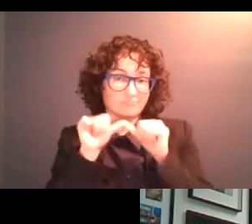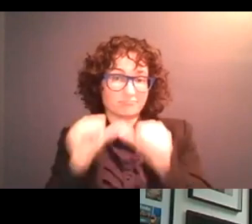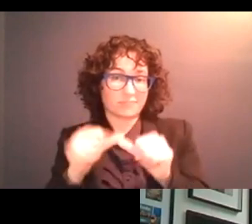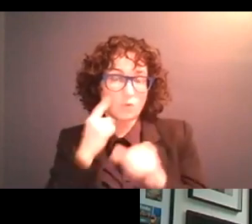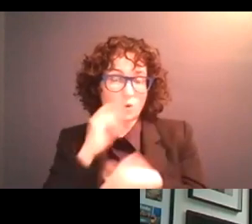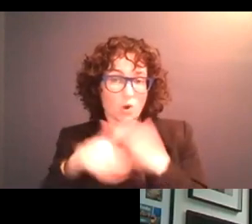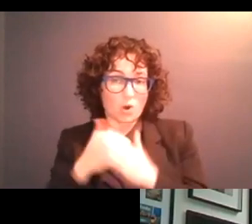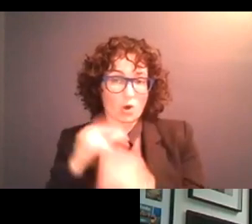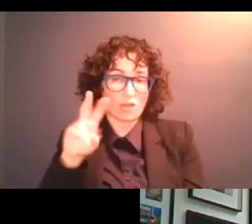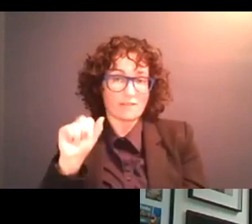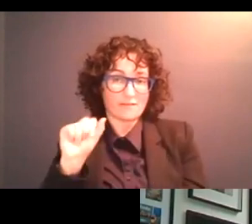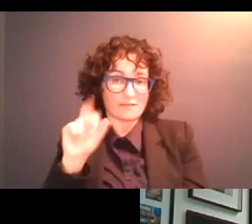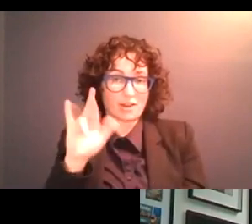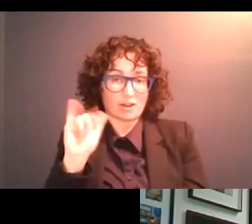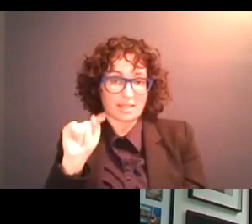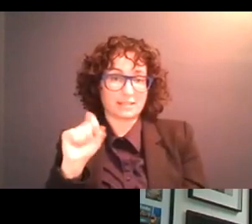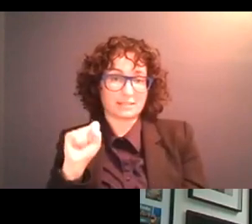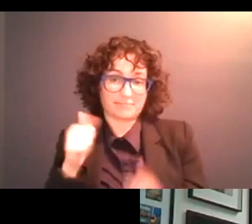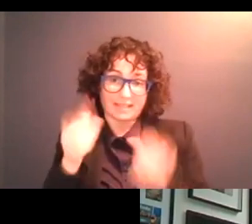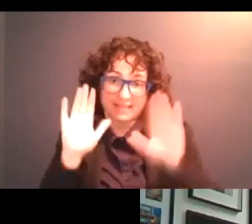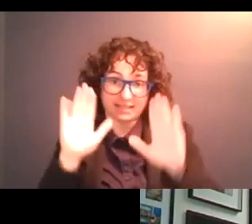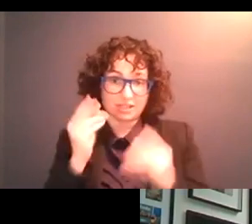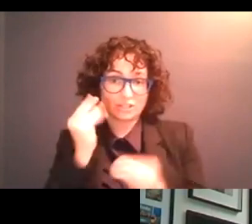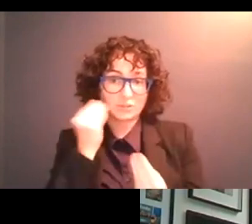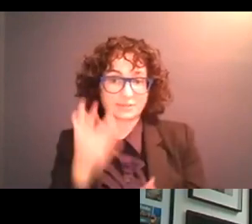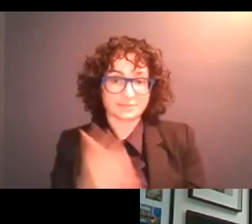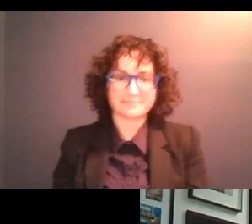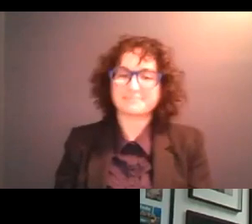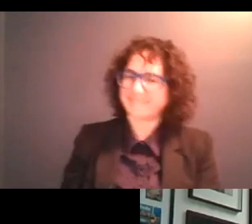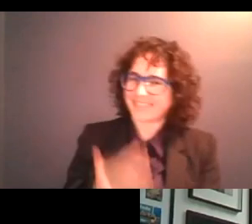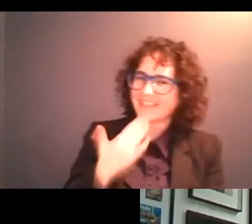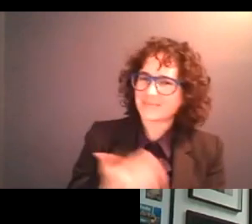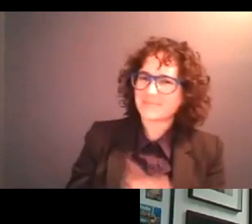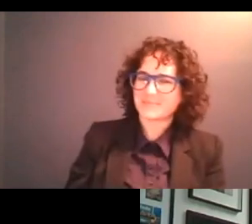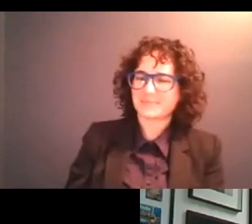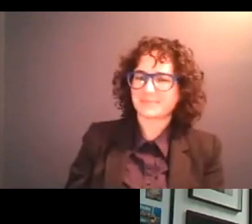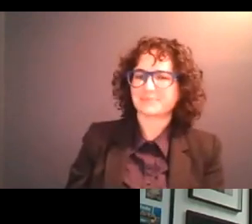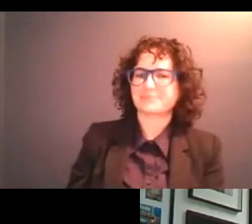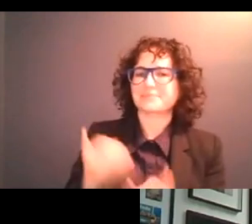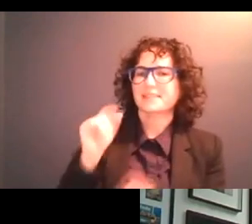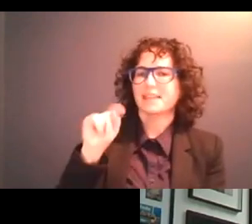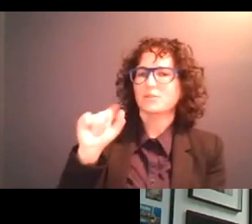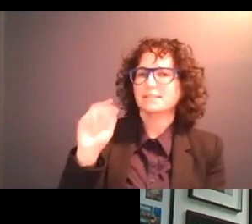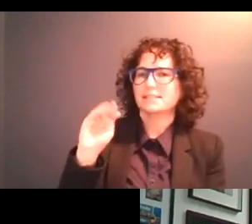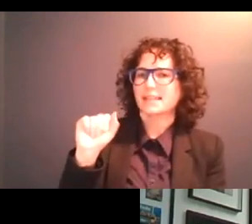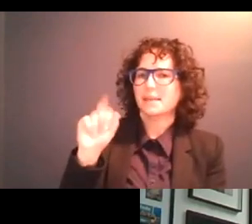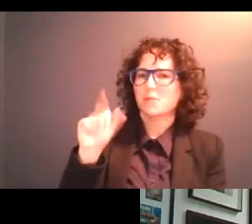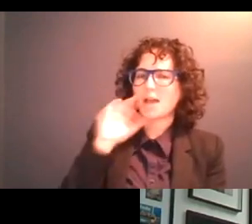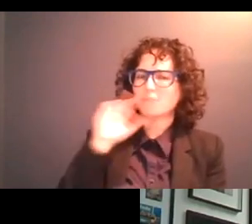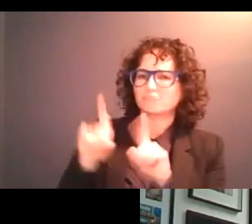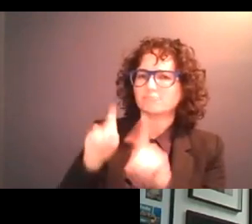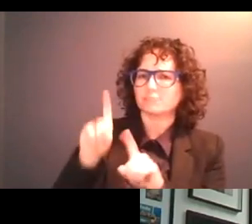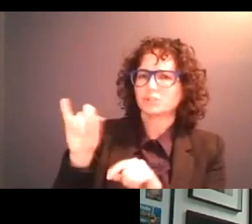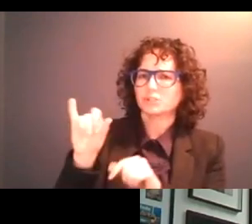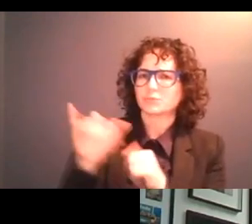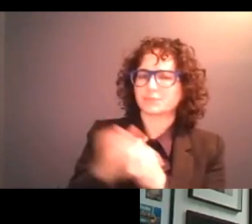have. So those are excellent news. Great, thank you. So now, Tamara, I'm going to bring you into this discussion as well. This